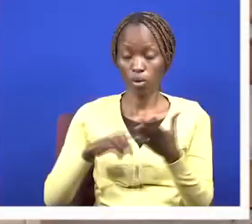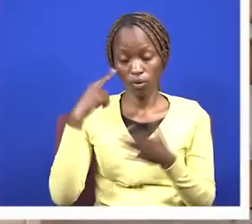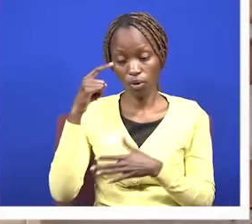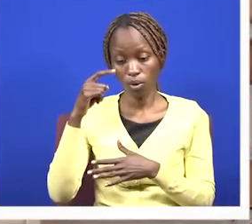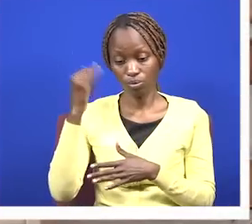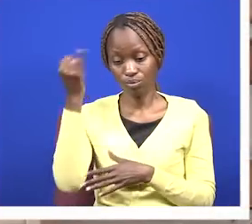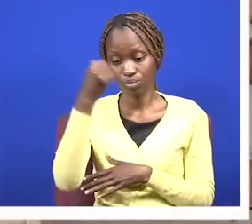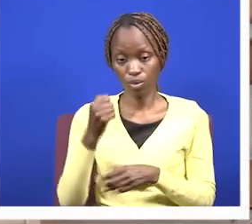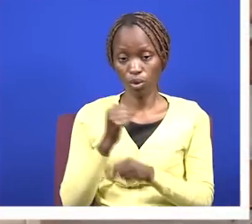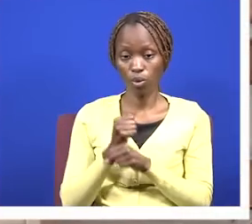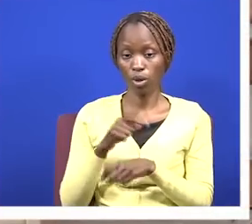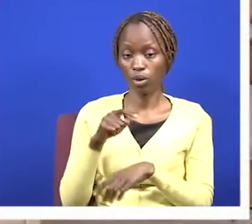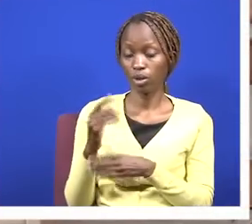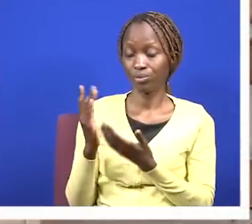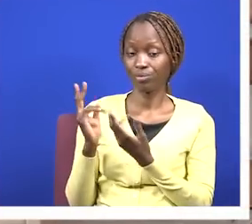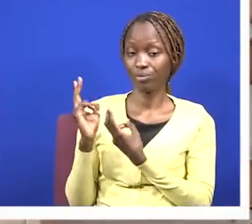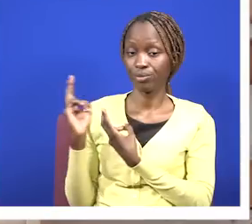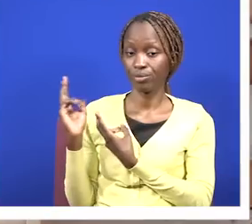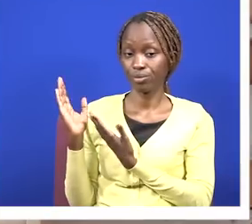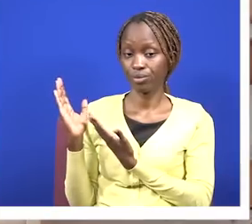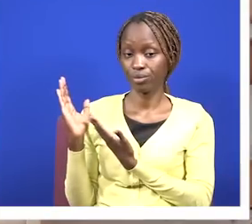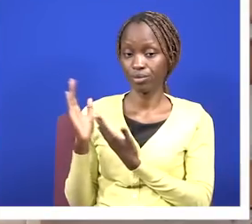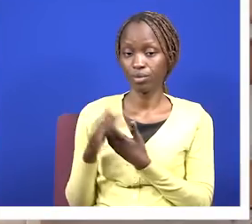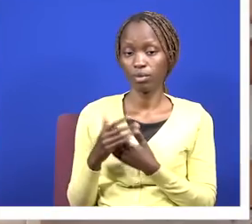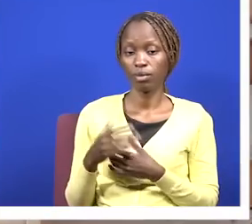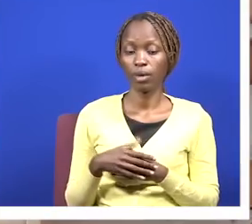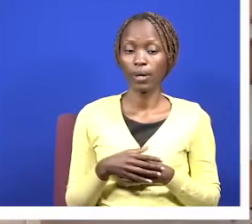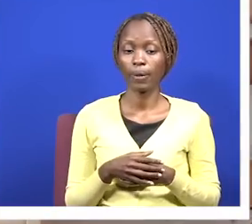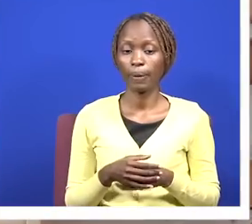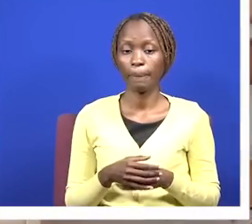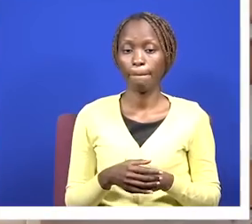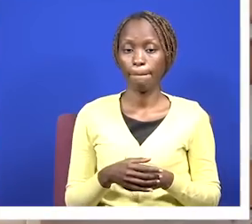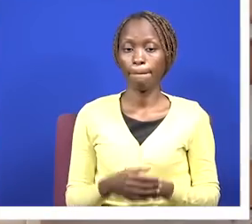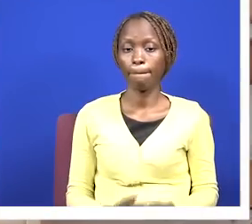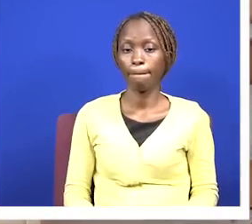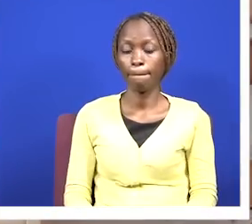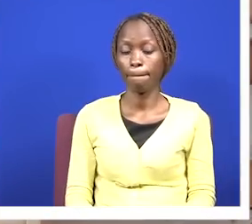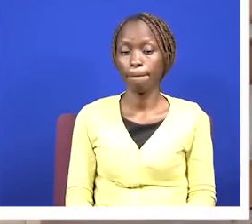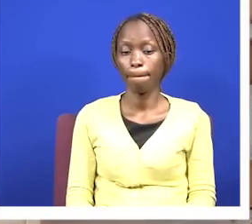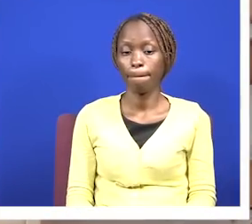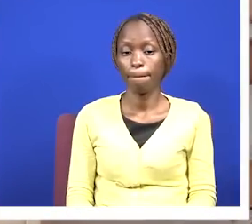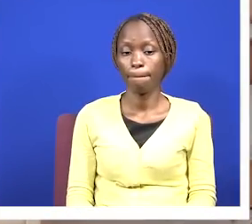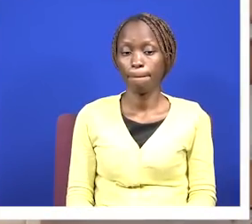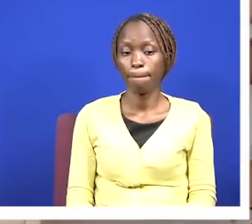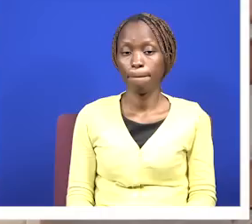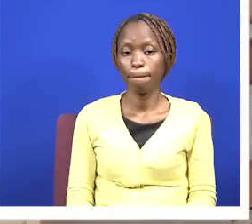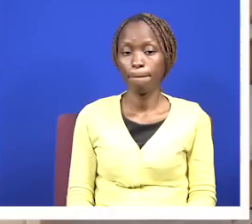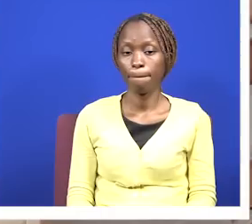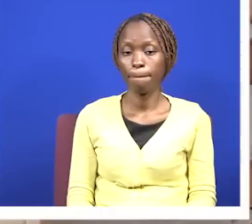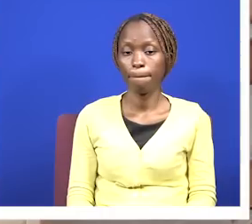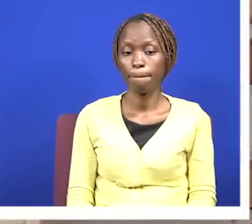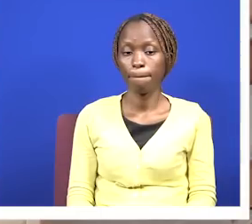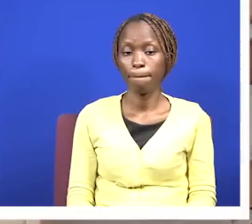So, boys and girls, this is what you will need for your craft. You need some paper, Manila paper. You need some